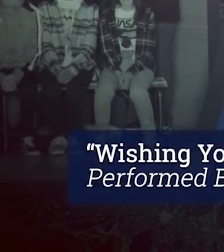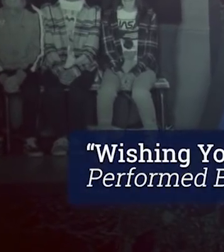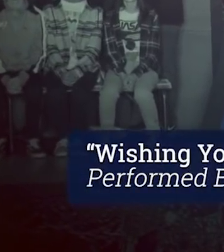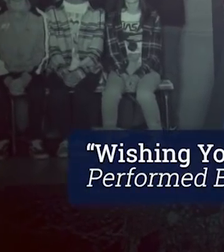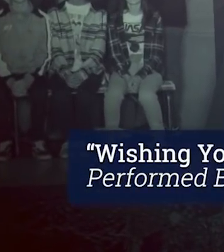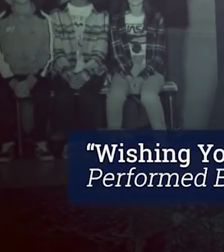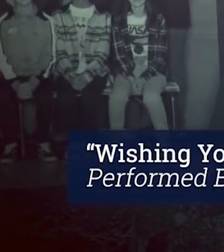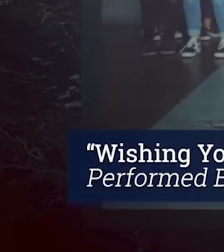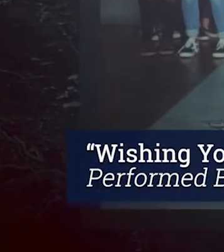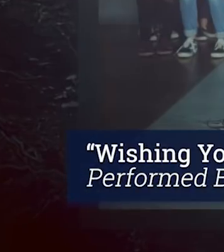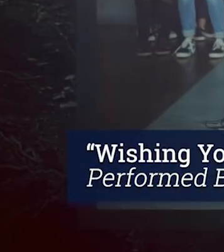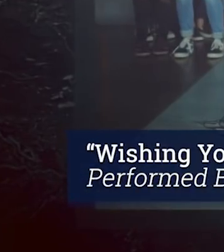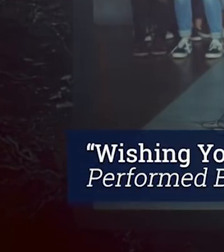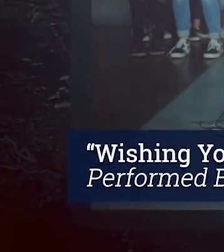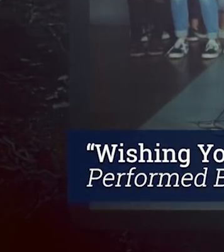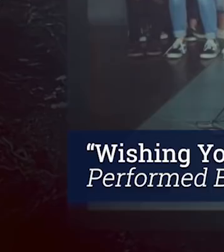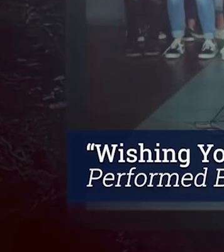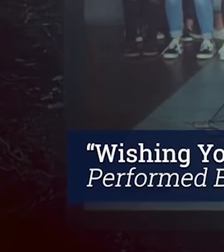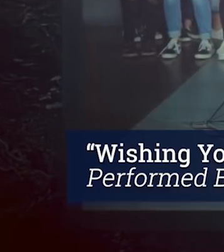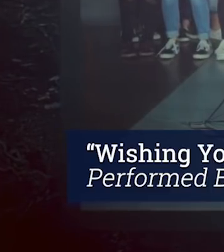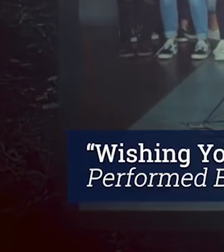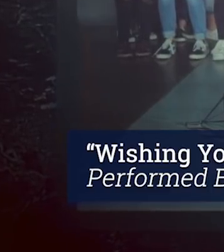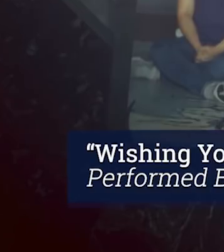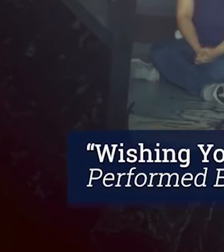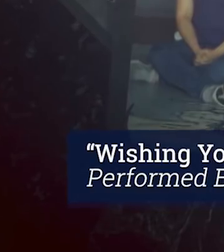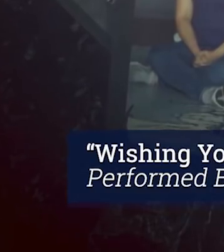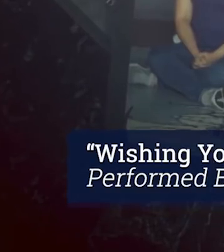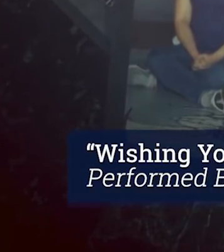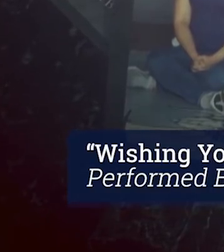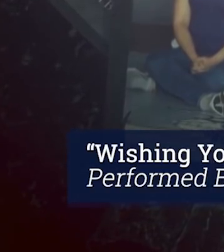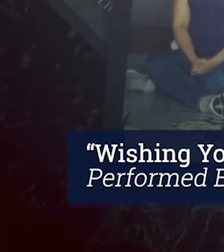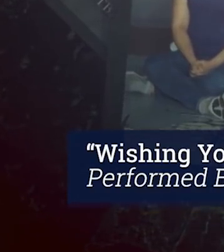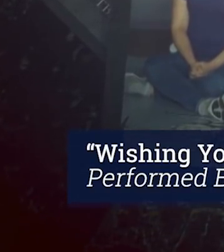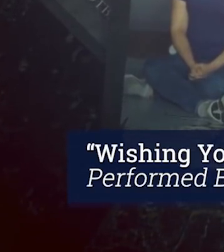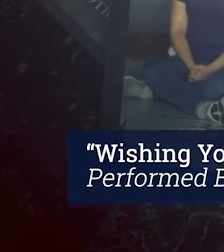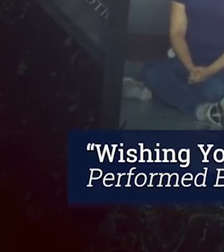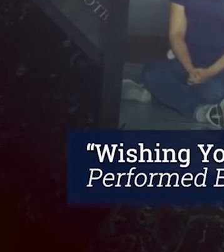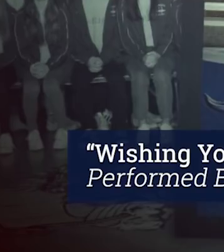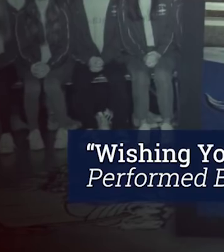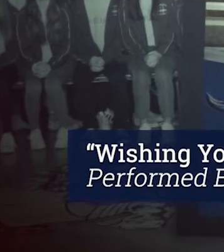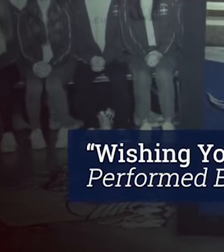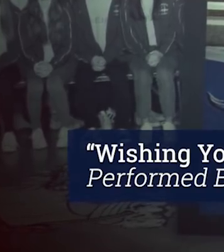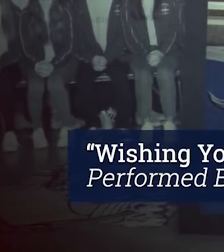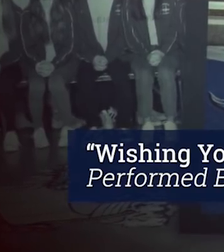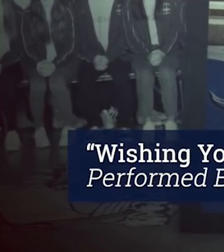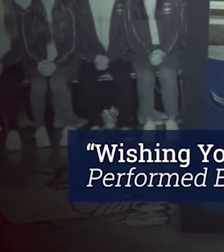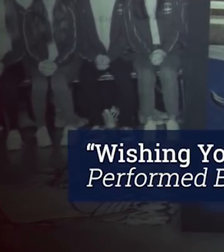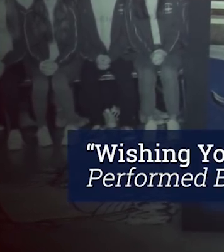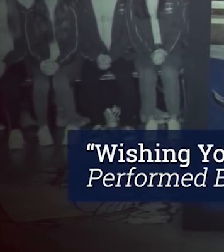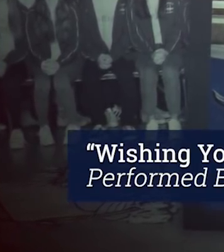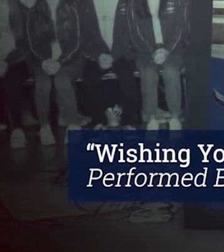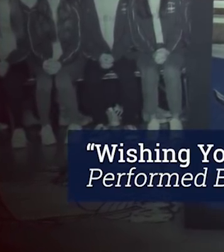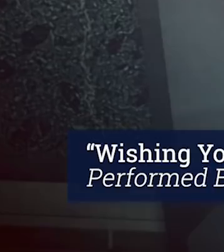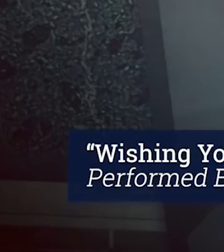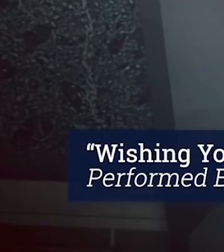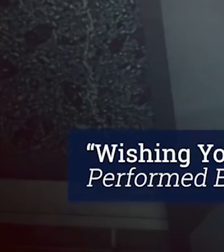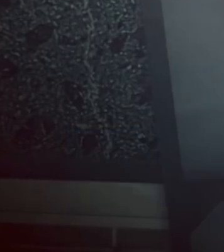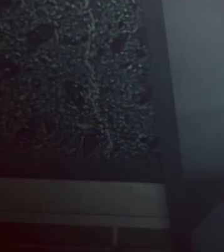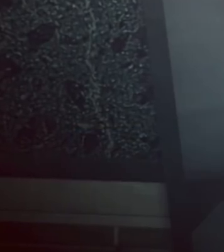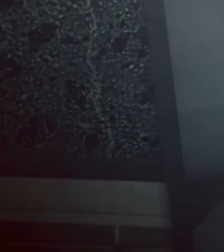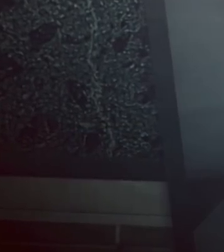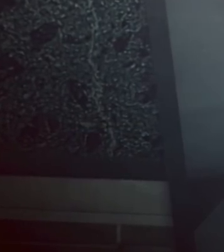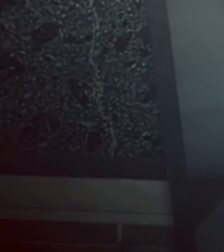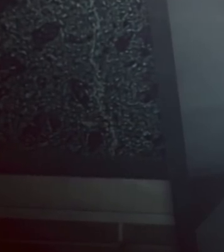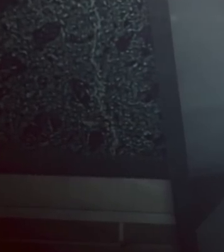You were once my one companion. You were